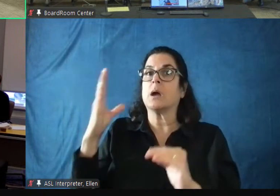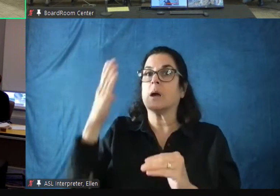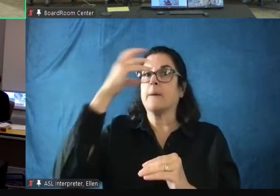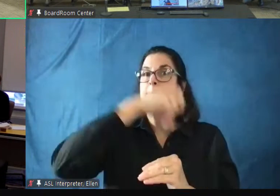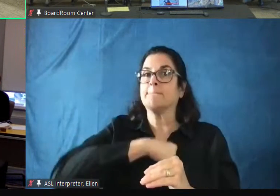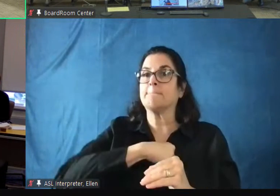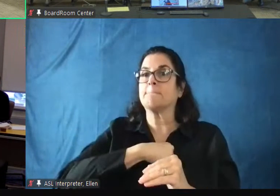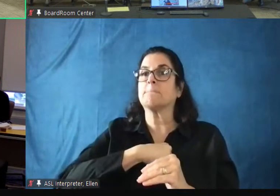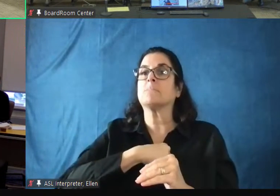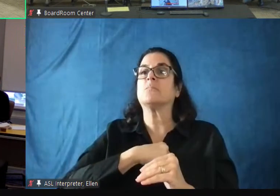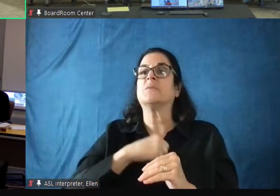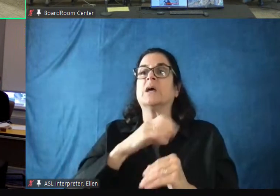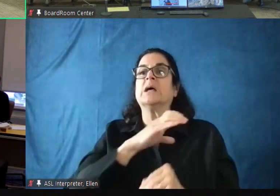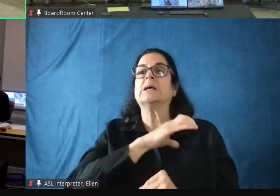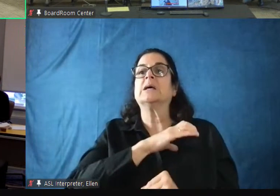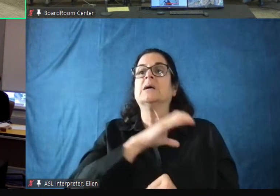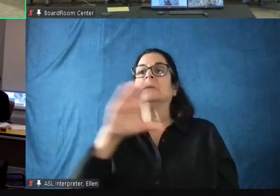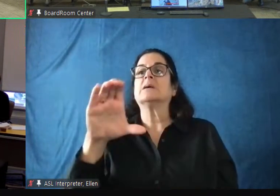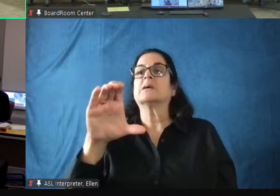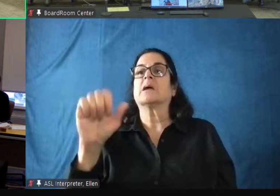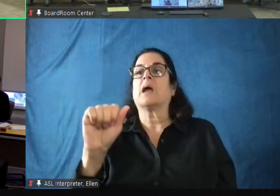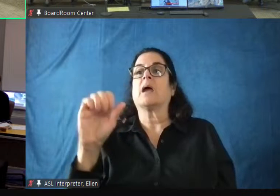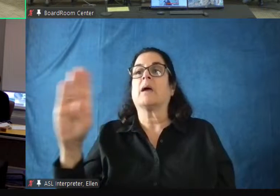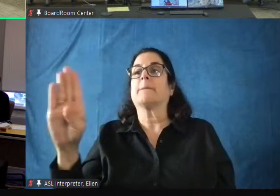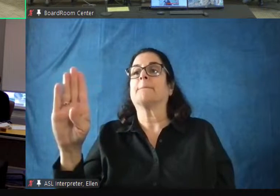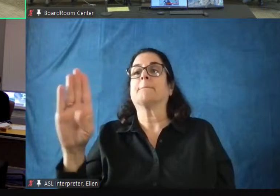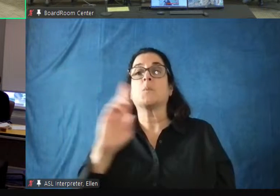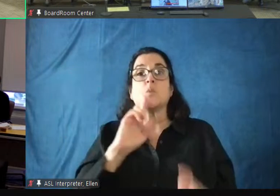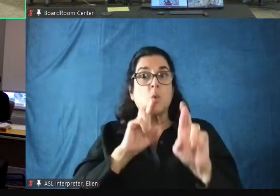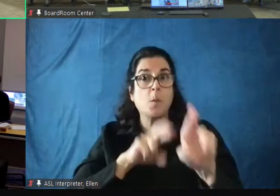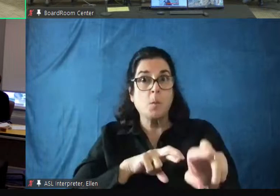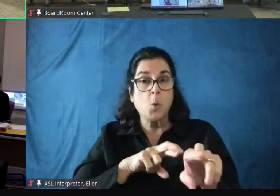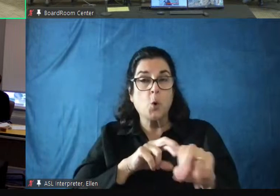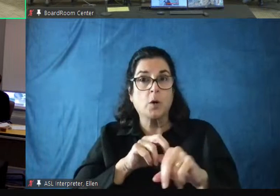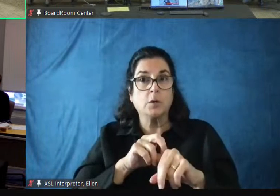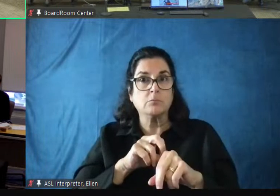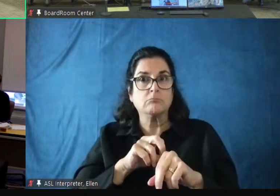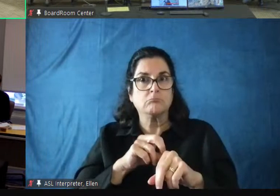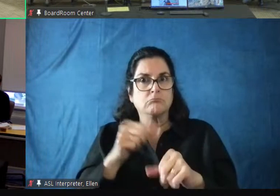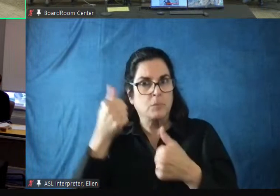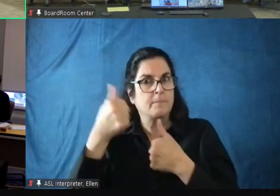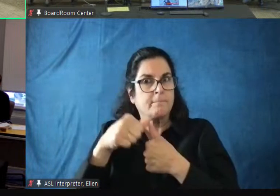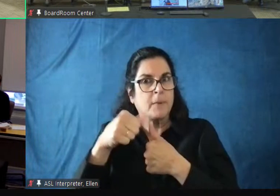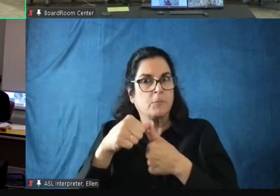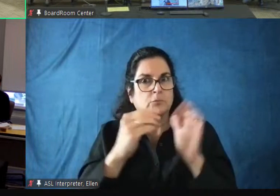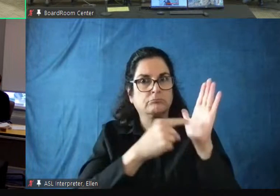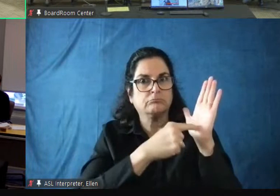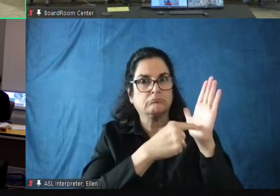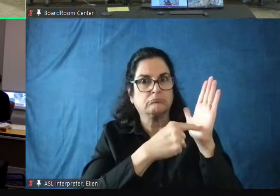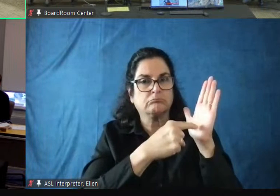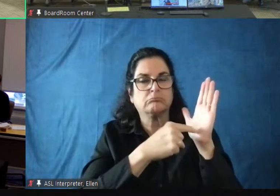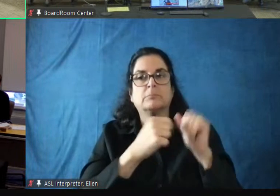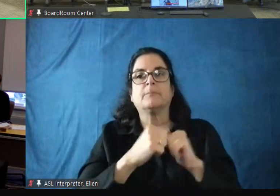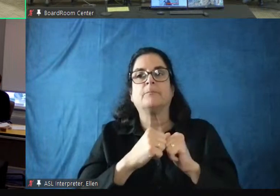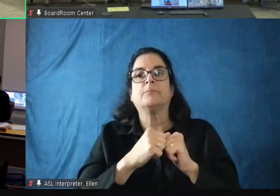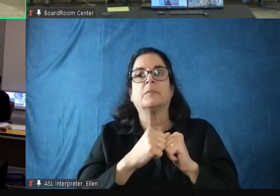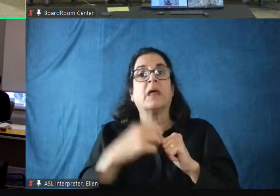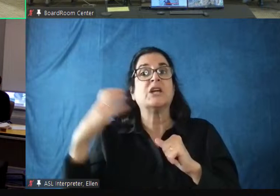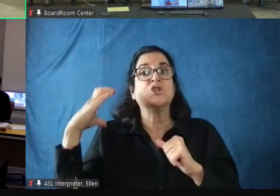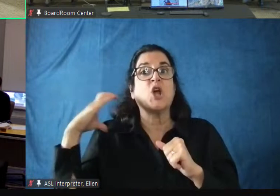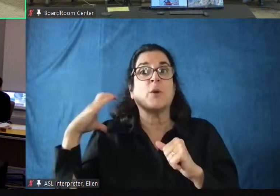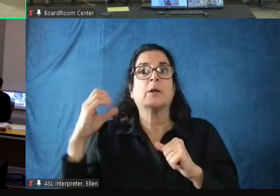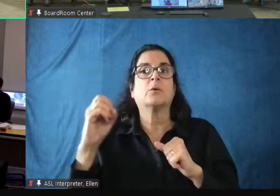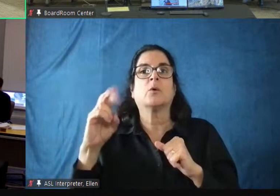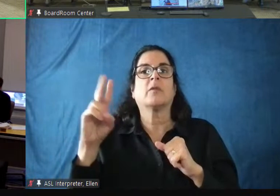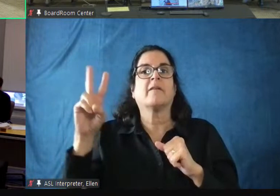Citizens Advisory Board report, and just make note for the record that neither the chairman nor the vice chair of the